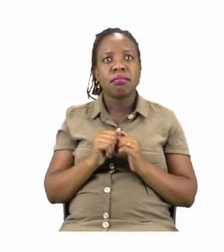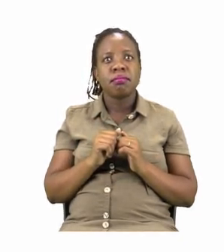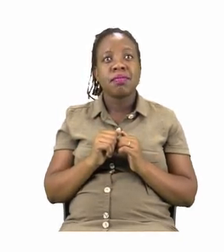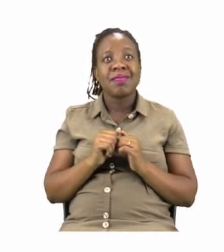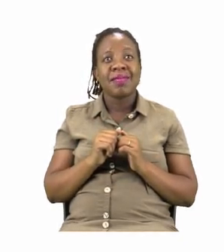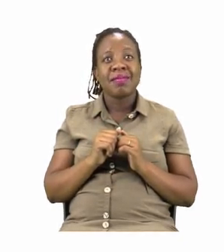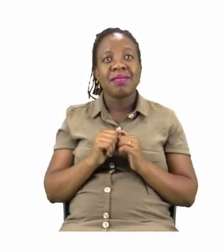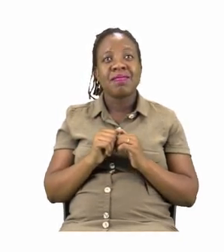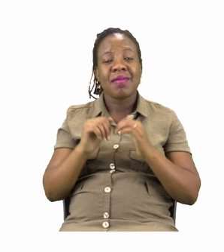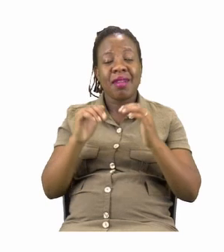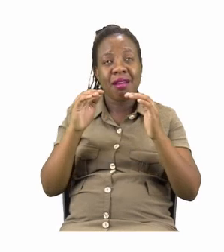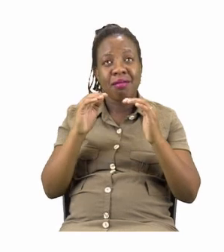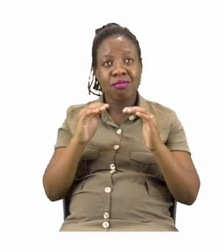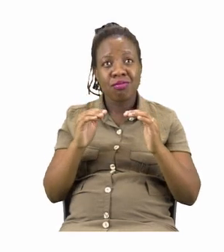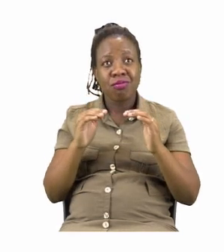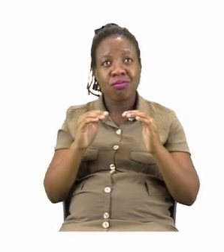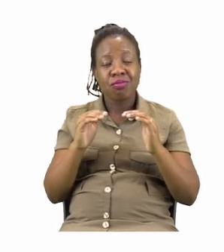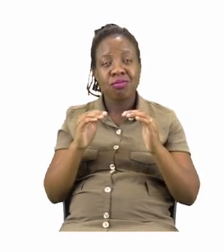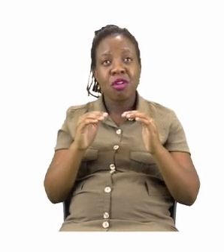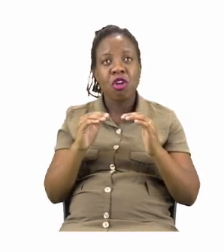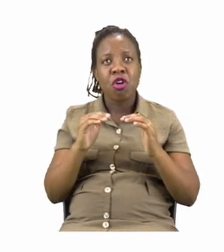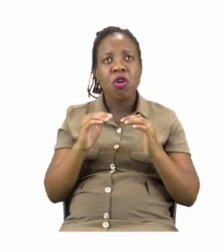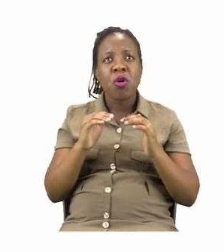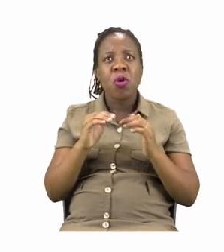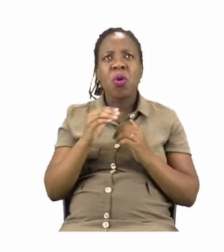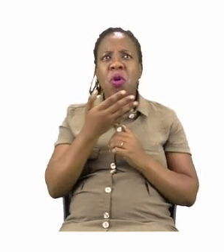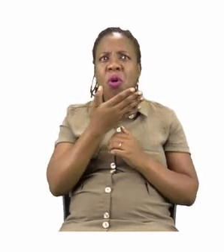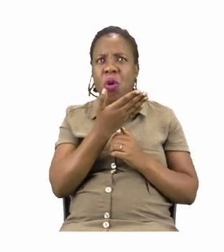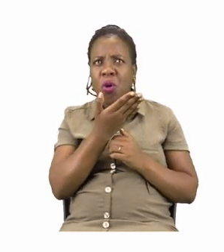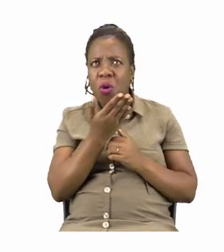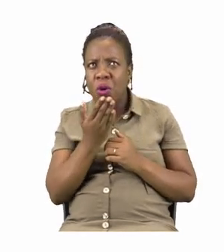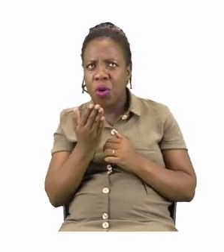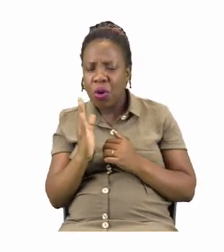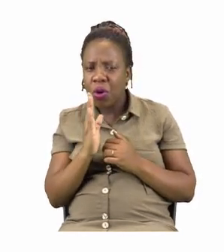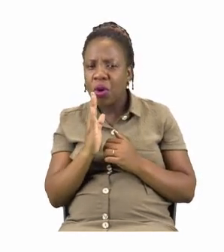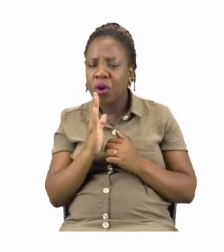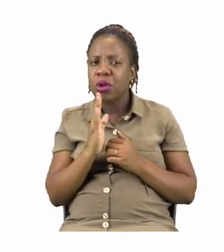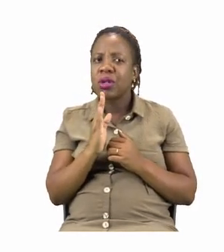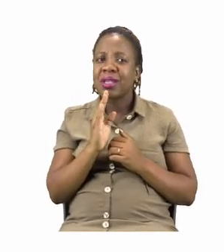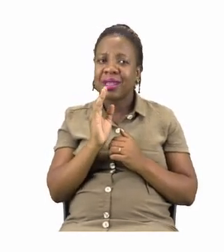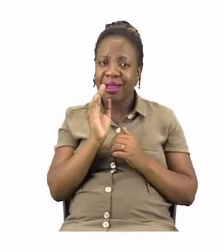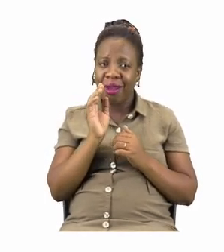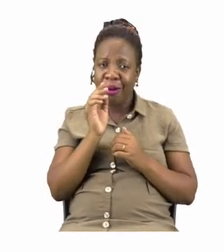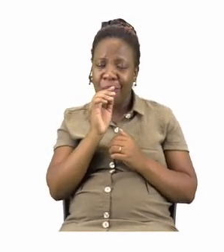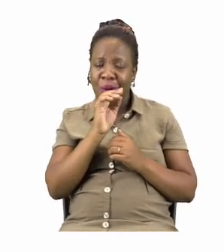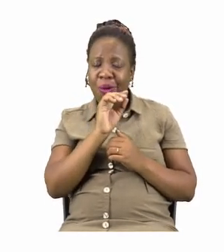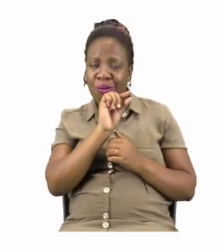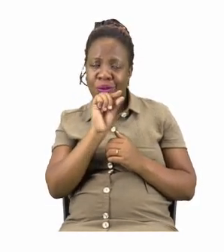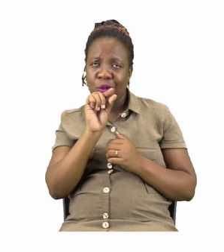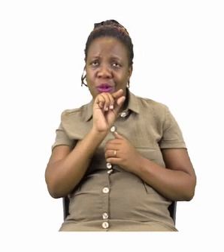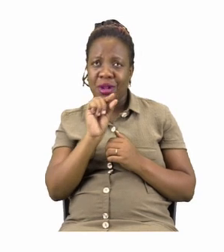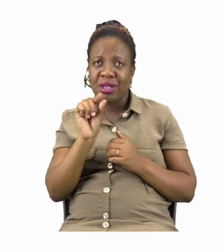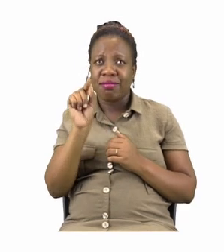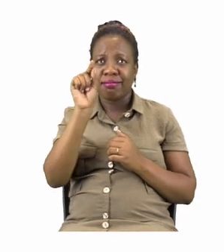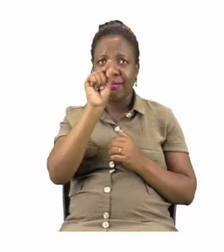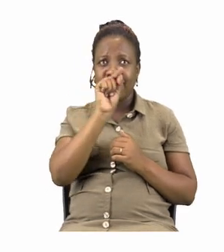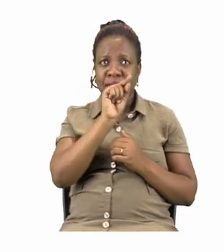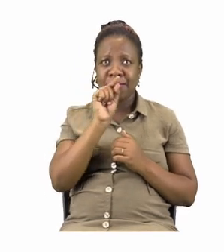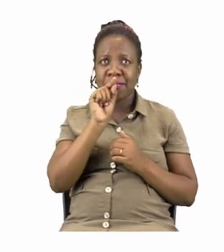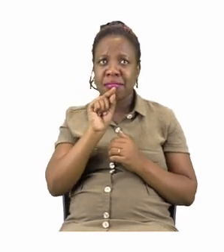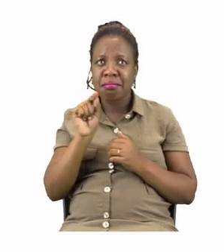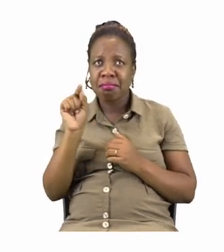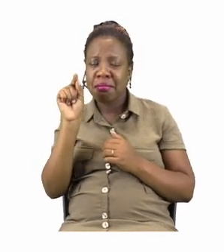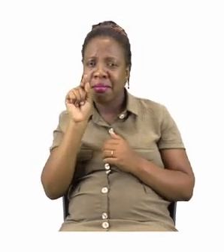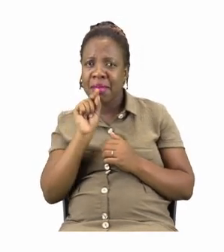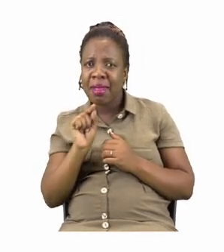your word search it says how many words could you find, and then you write in how